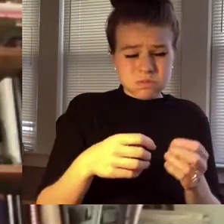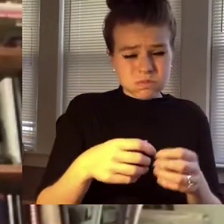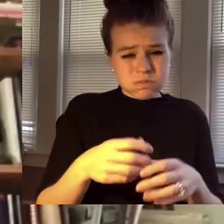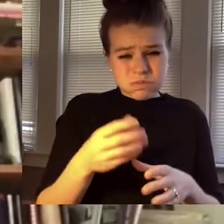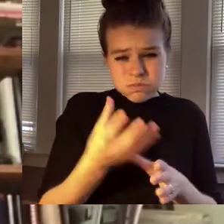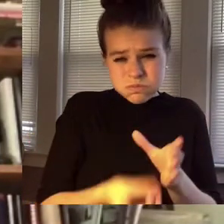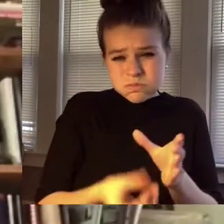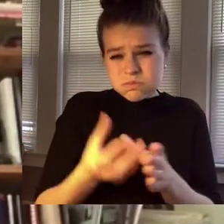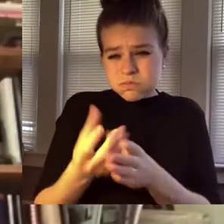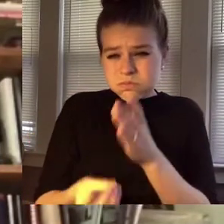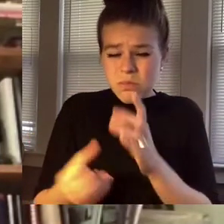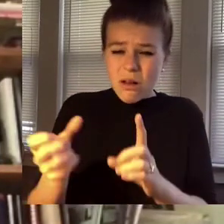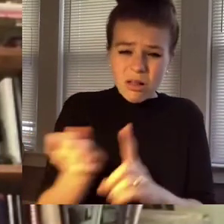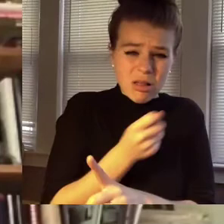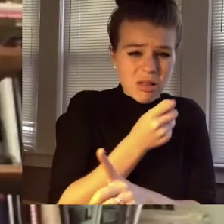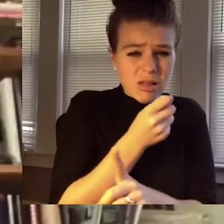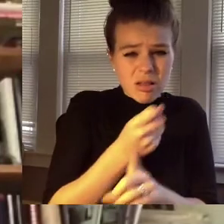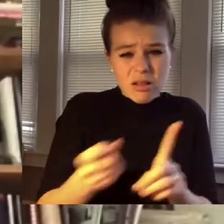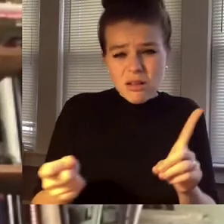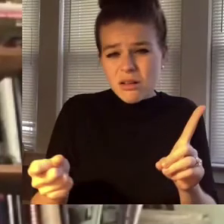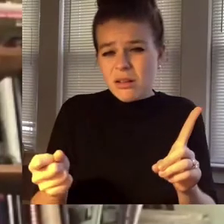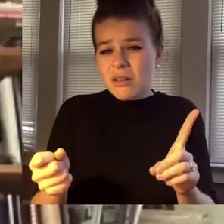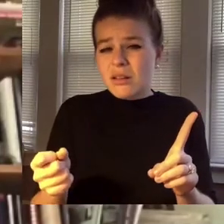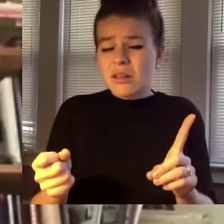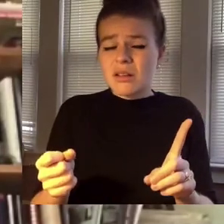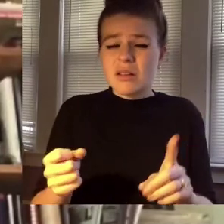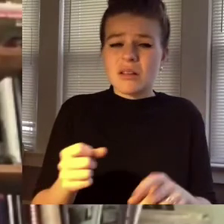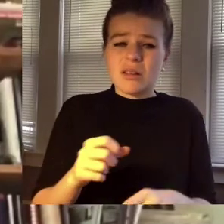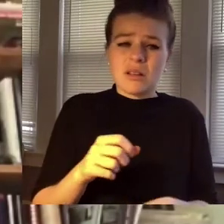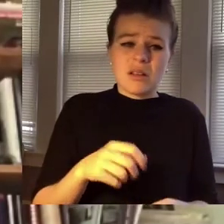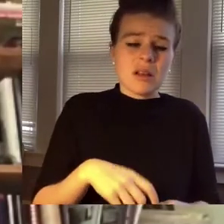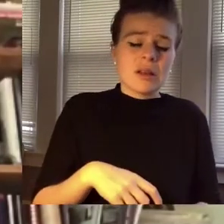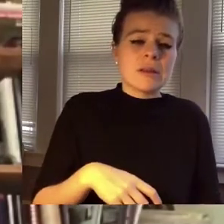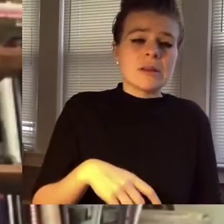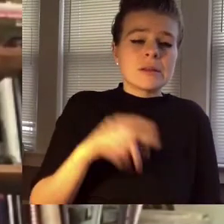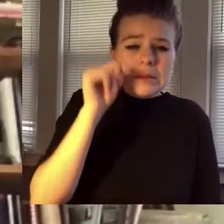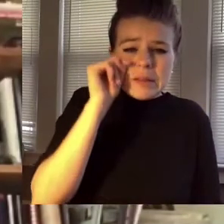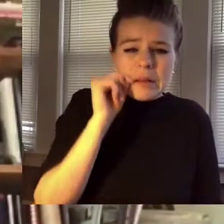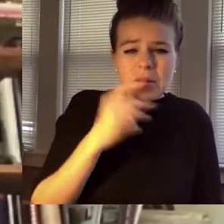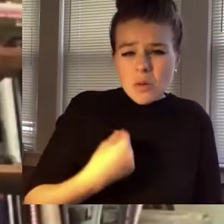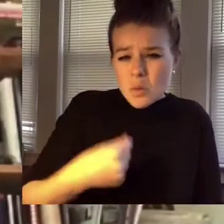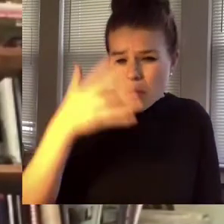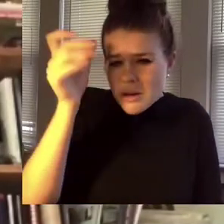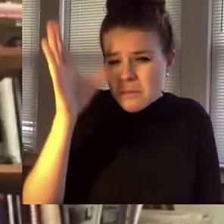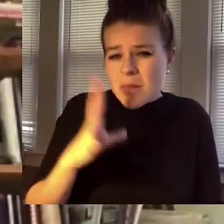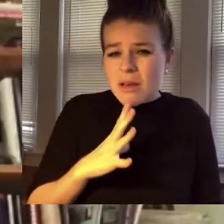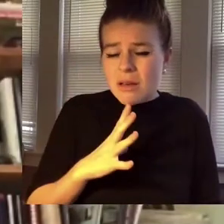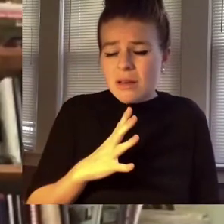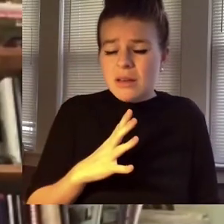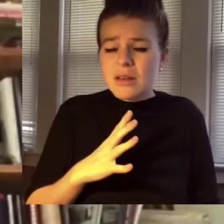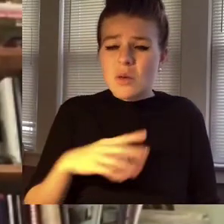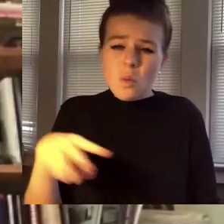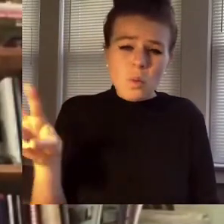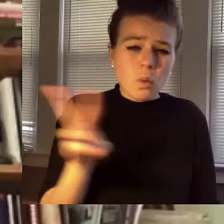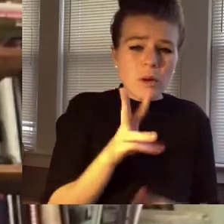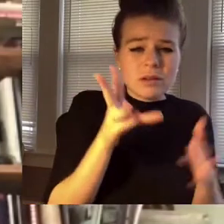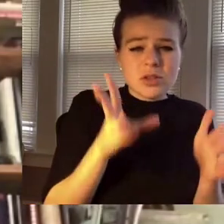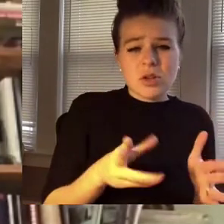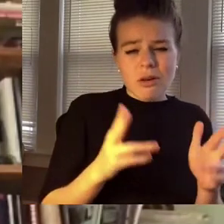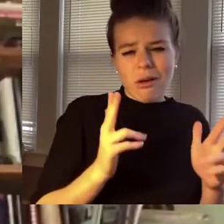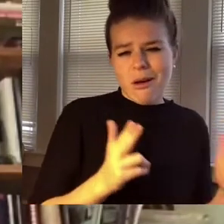bludgeoning, of rust-tanned white men, cliched Westerners, hunters,